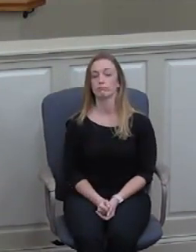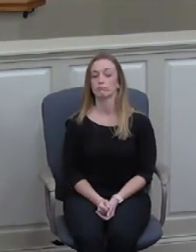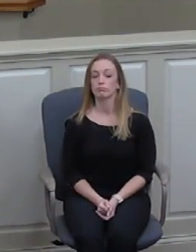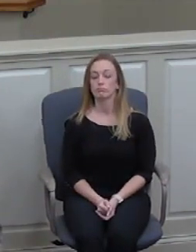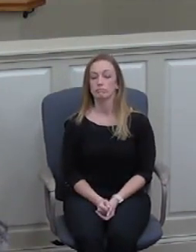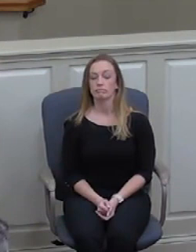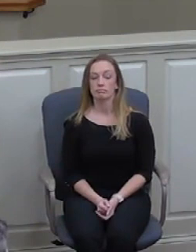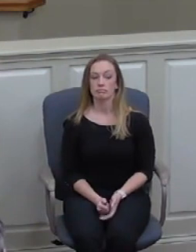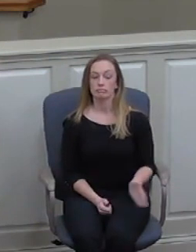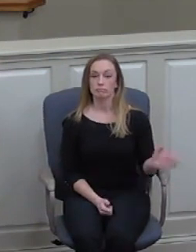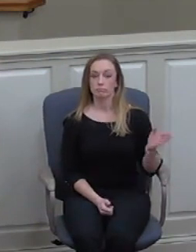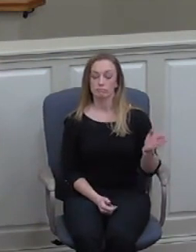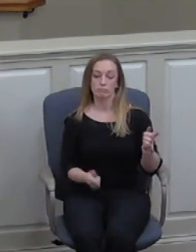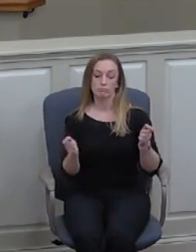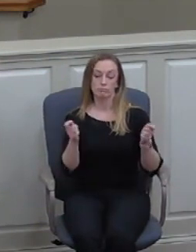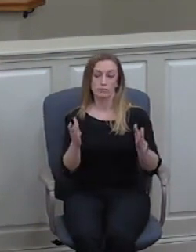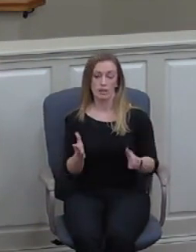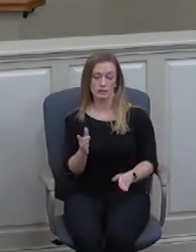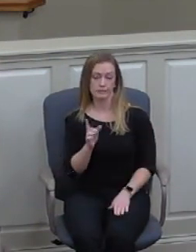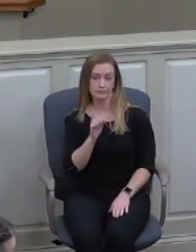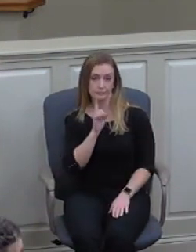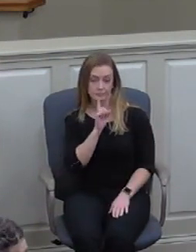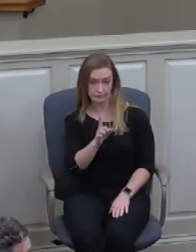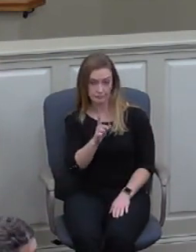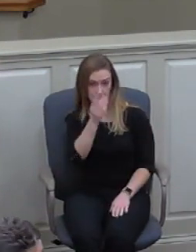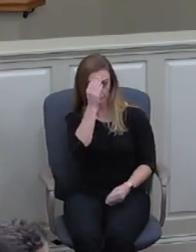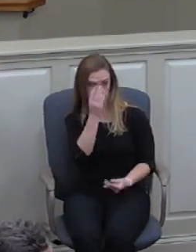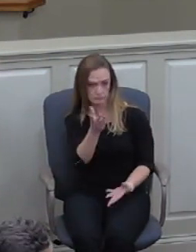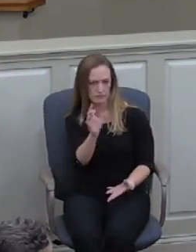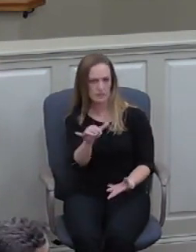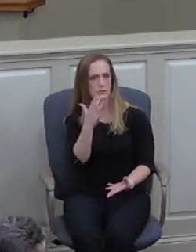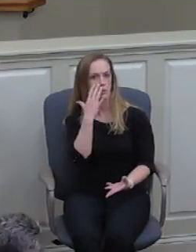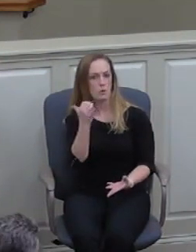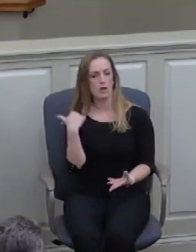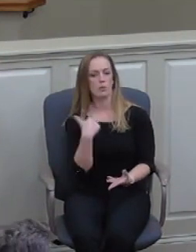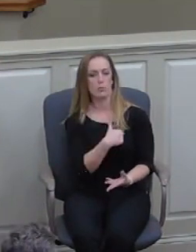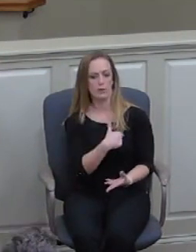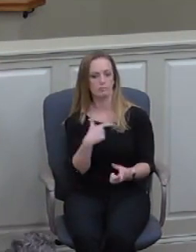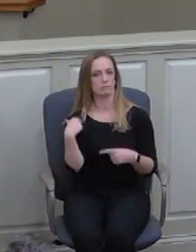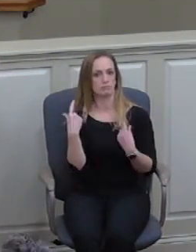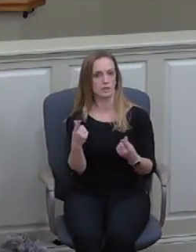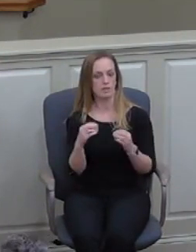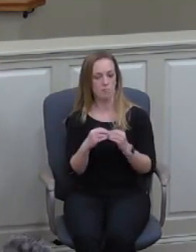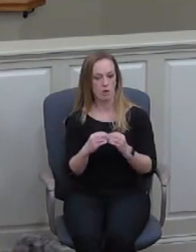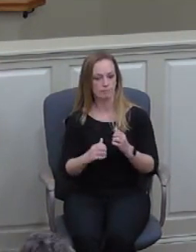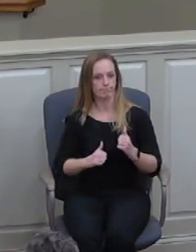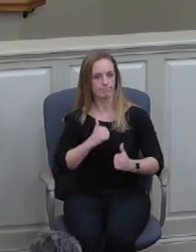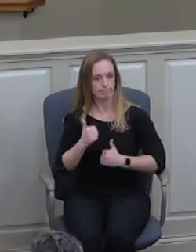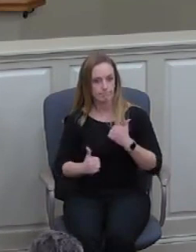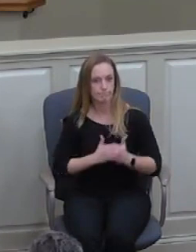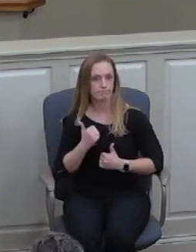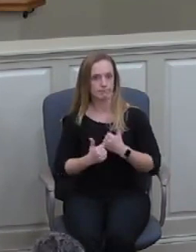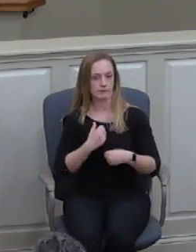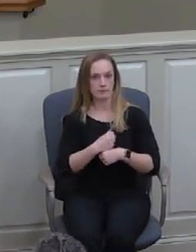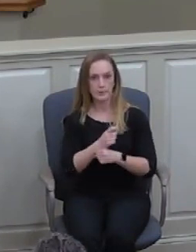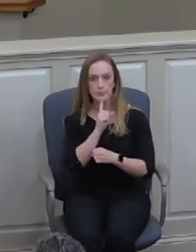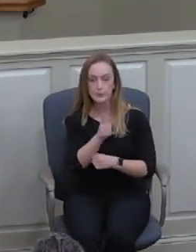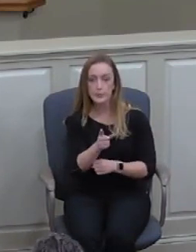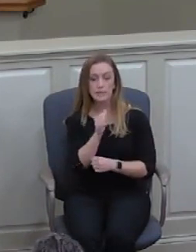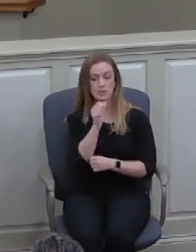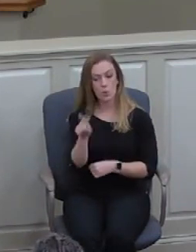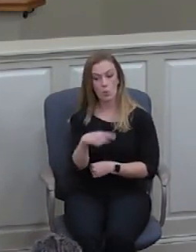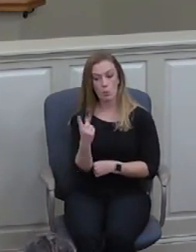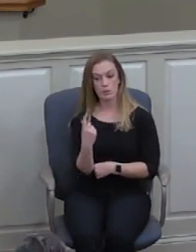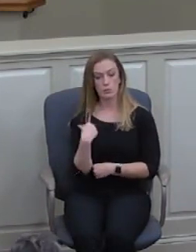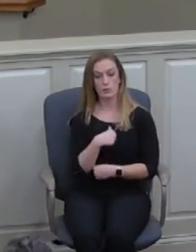I mean, the reality is it's why we've been a lot more aggressive on making sure that not only are we